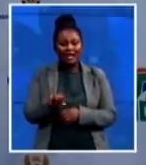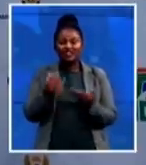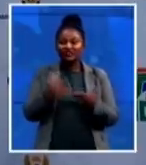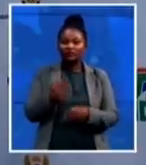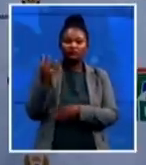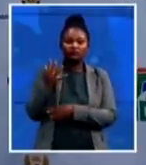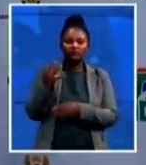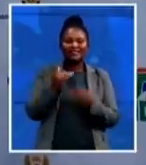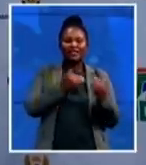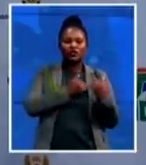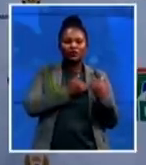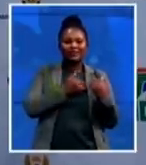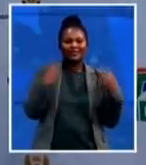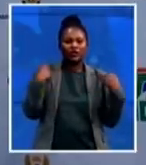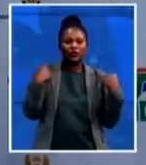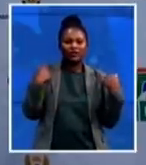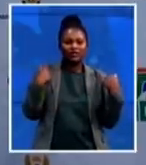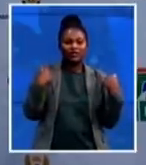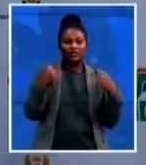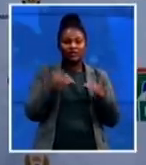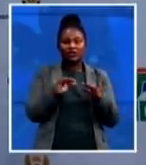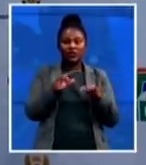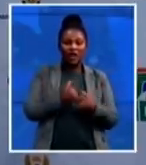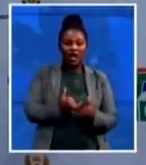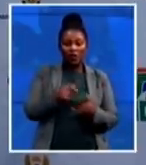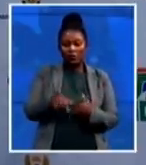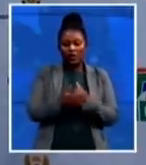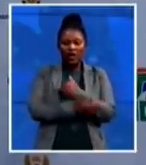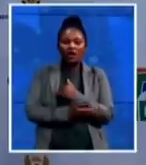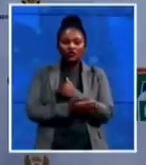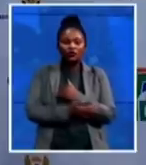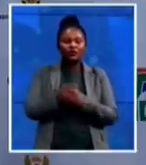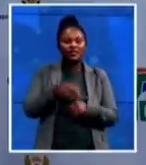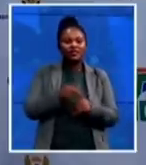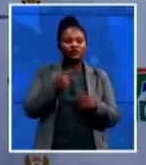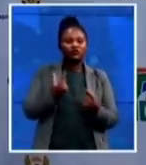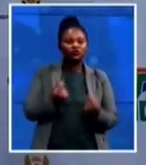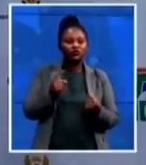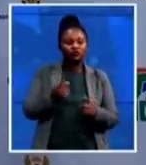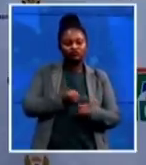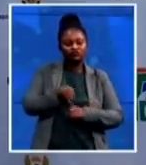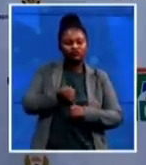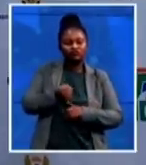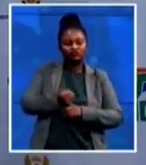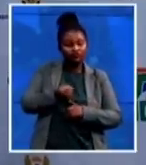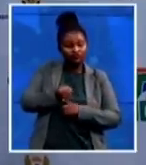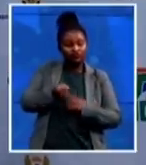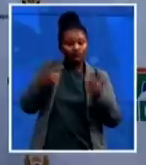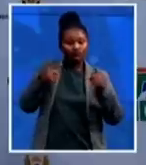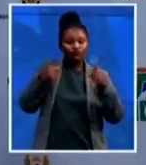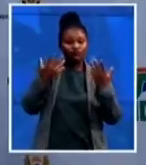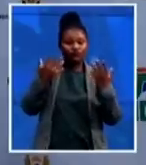this country, what we have to fight and fight successfully and send a clear message that we are prevailing